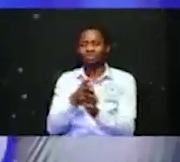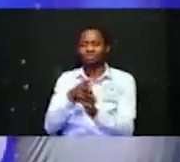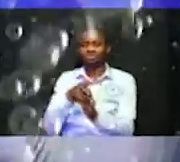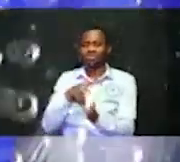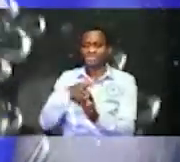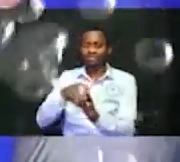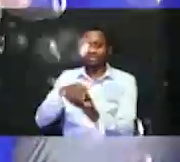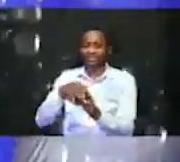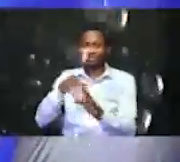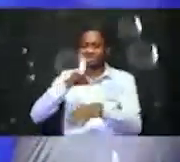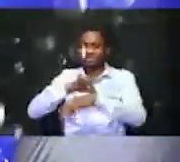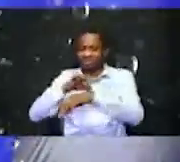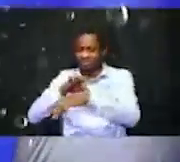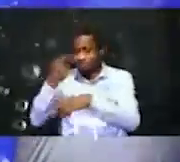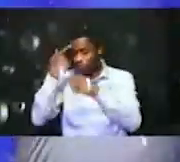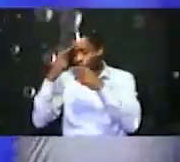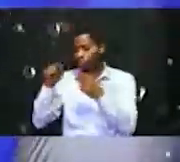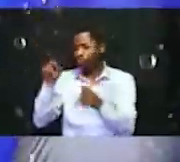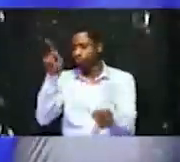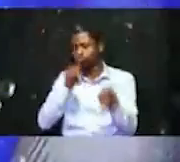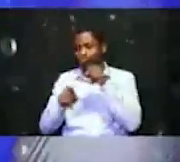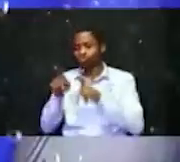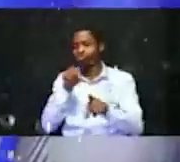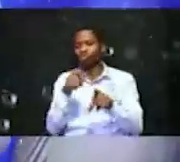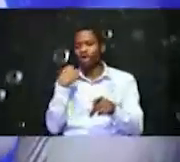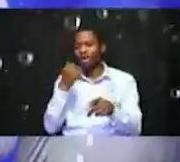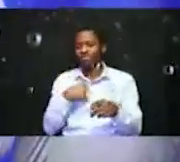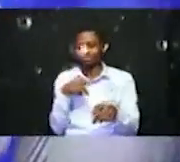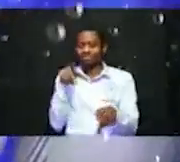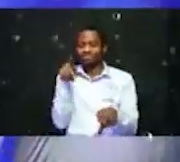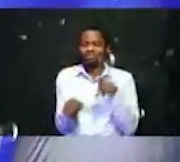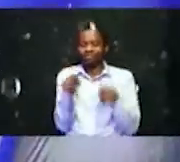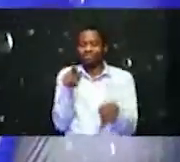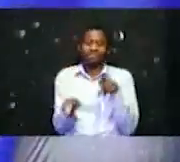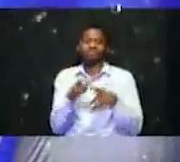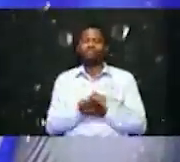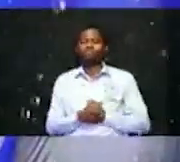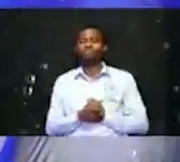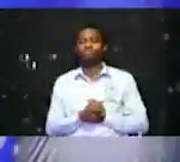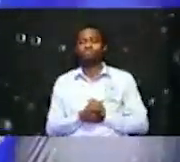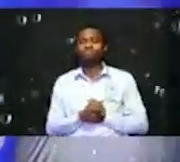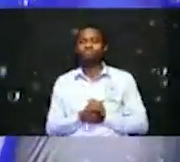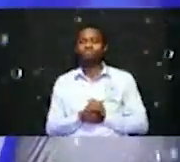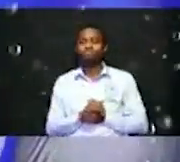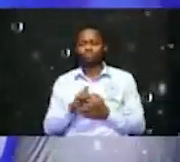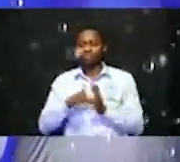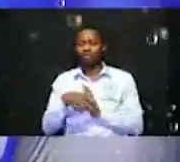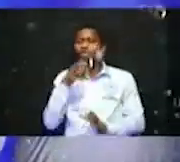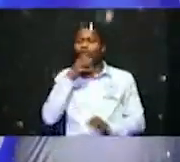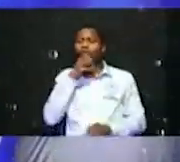him, they step aside. Winti se emrante hunu nupe nu e jinan chain. And the old